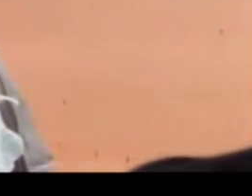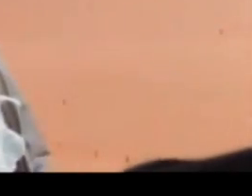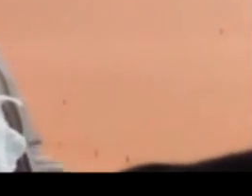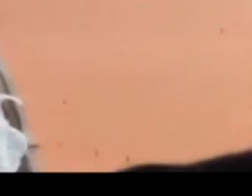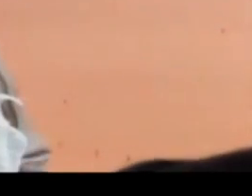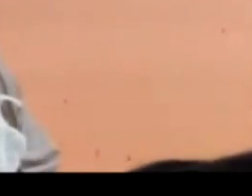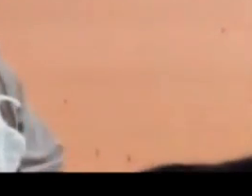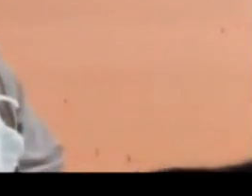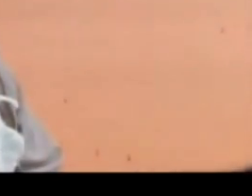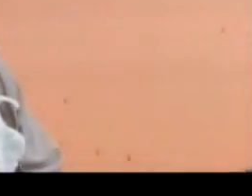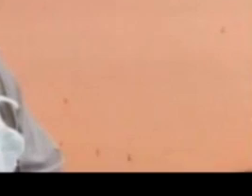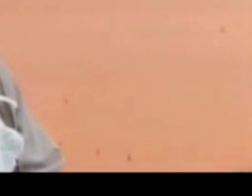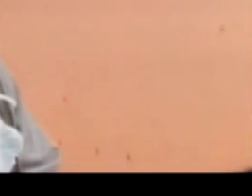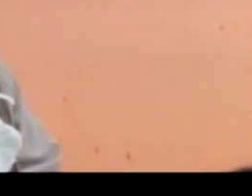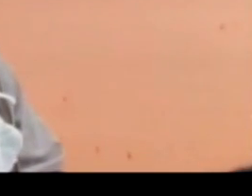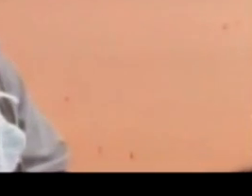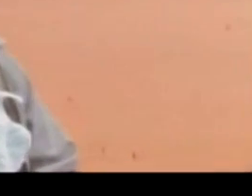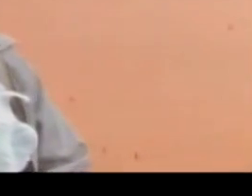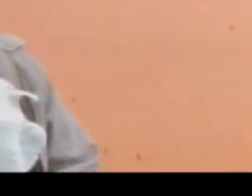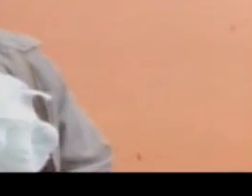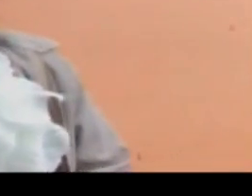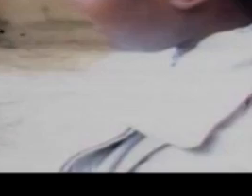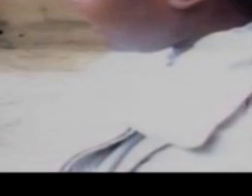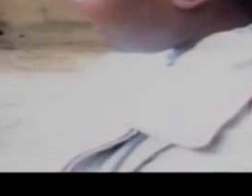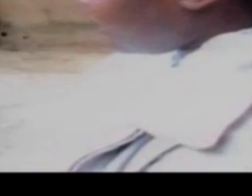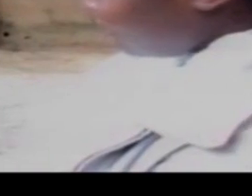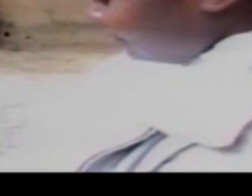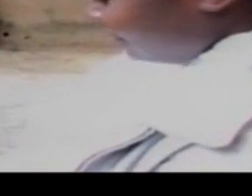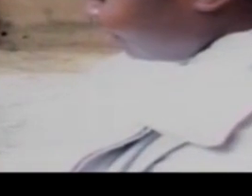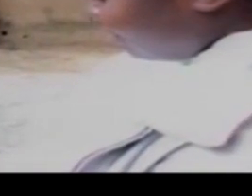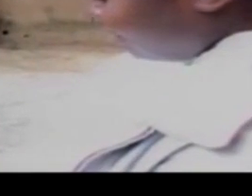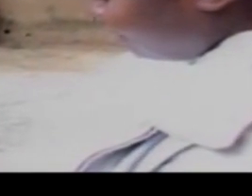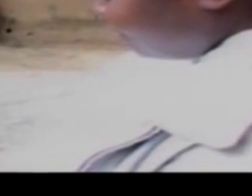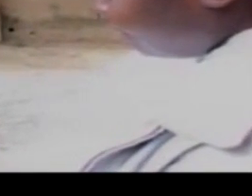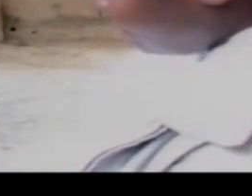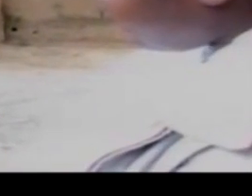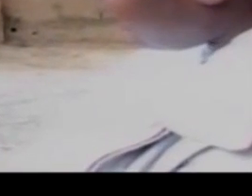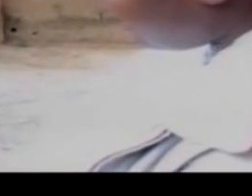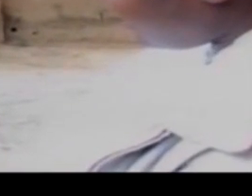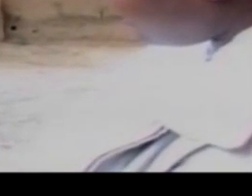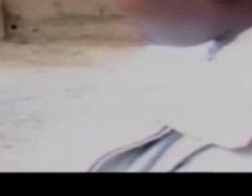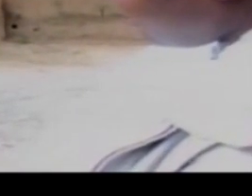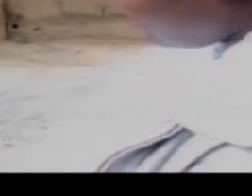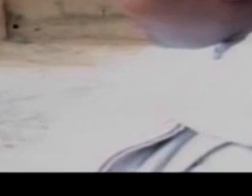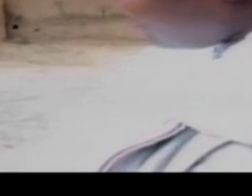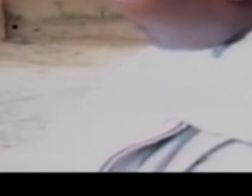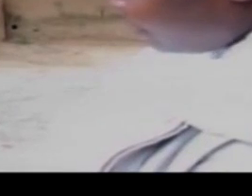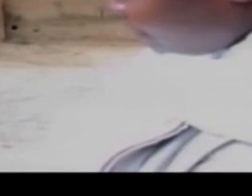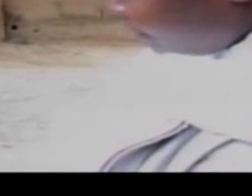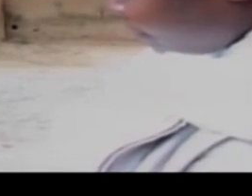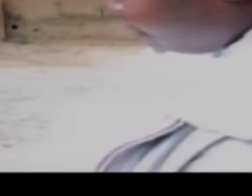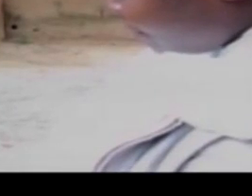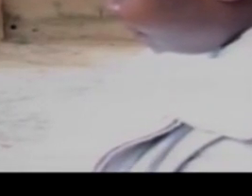How would I know? Last time I had a very bad cough, I went to that same woman. She's quite cheap and helpful. Cheap is dangerous. It must